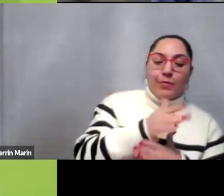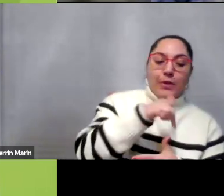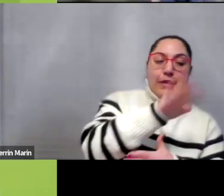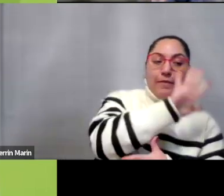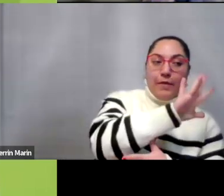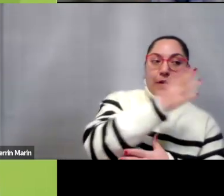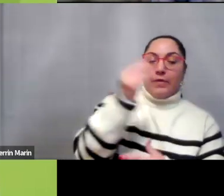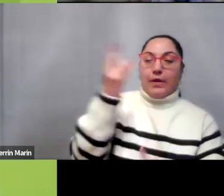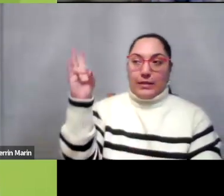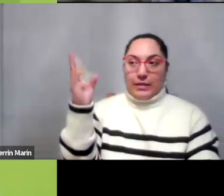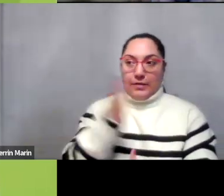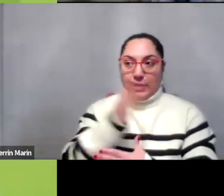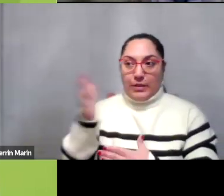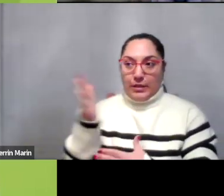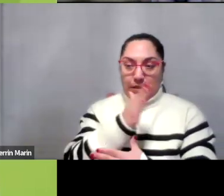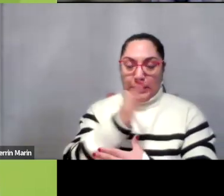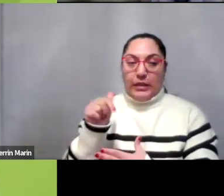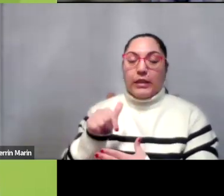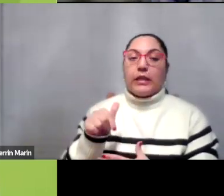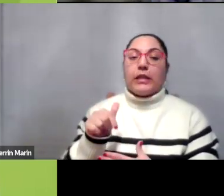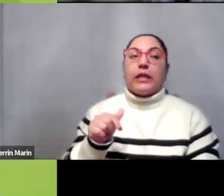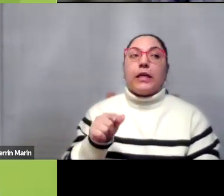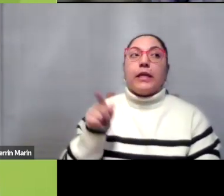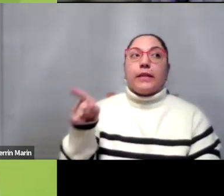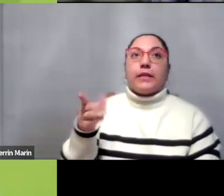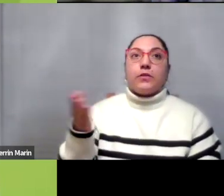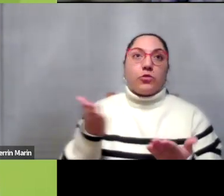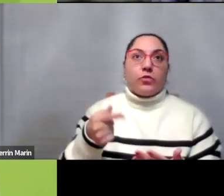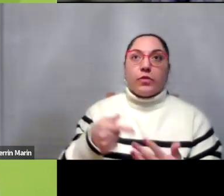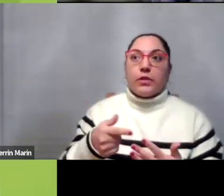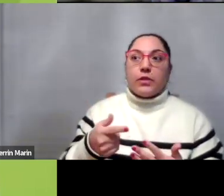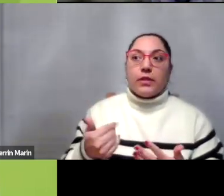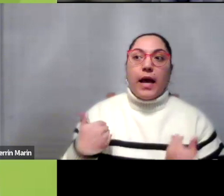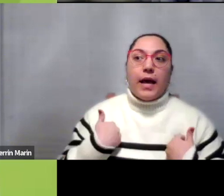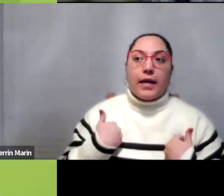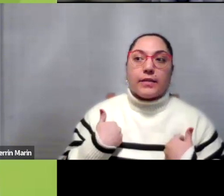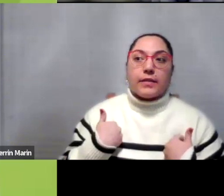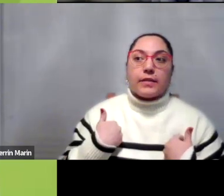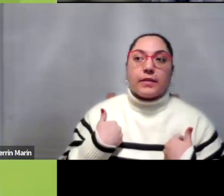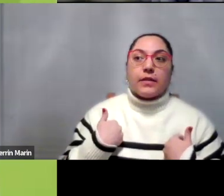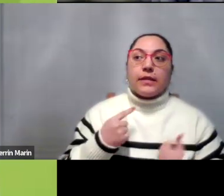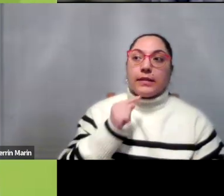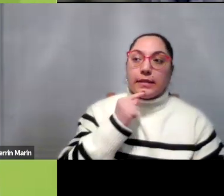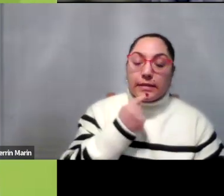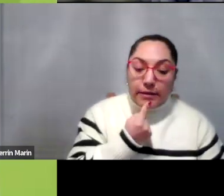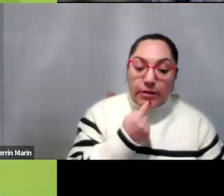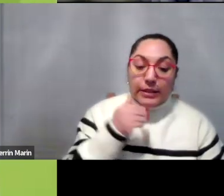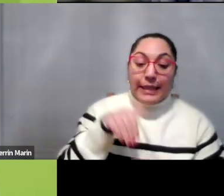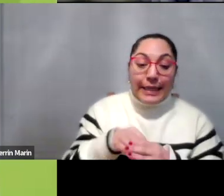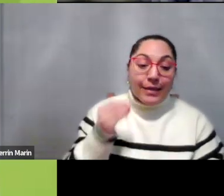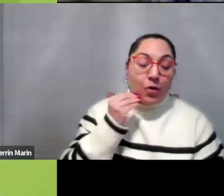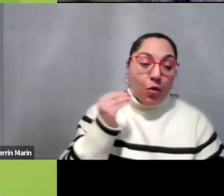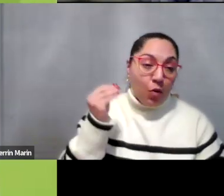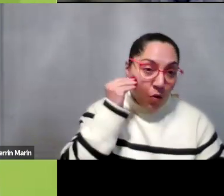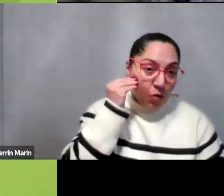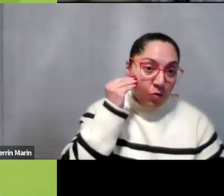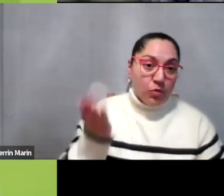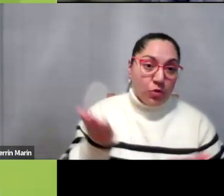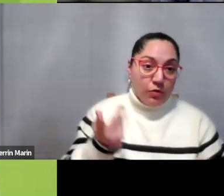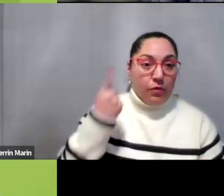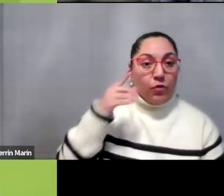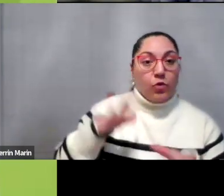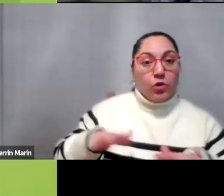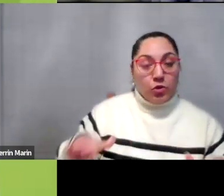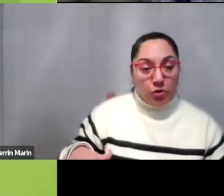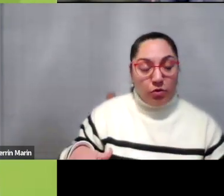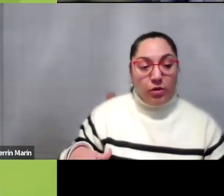17 and to 18. And this service provides intensive in-home crisis services for children. It